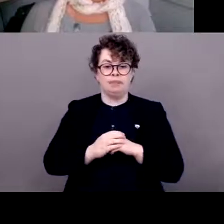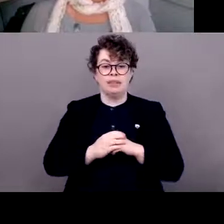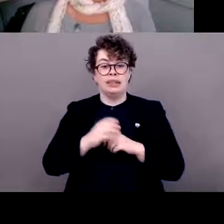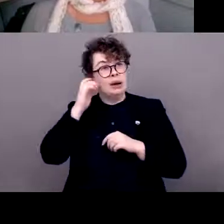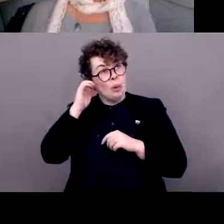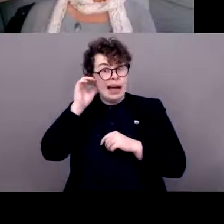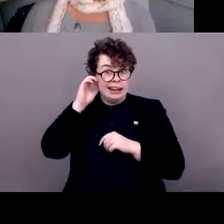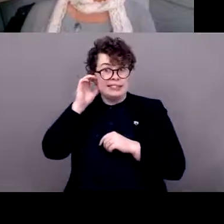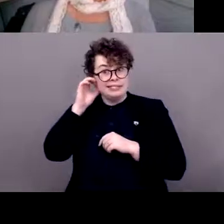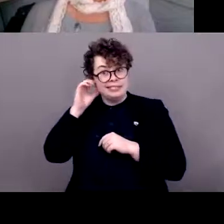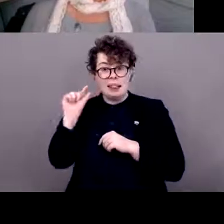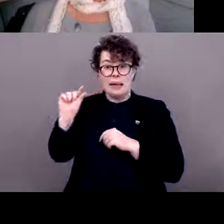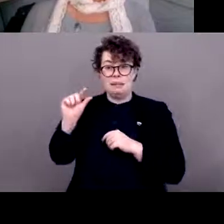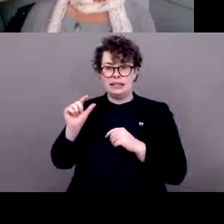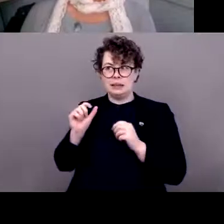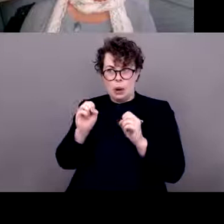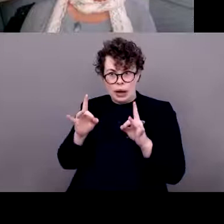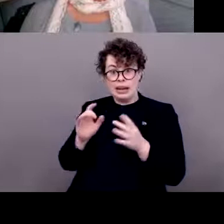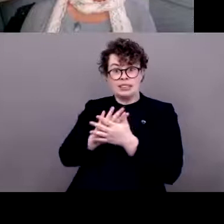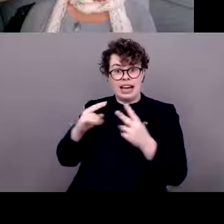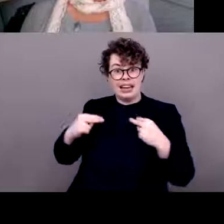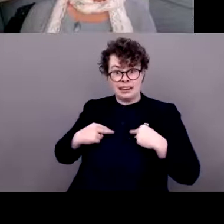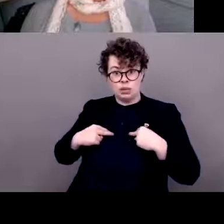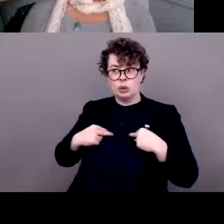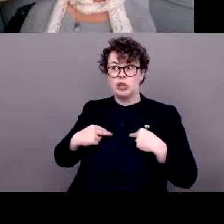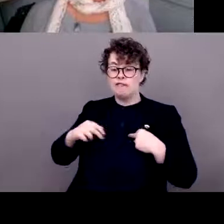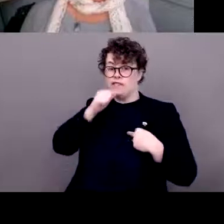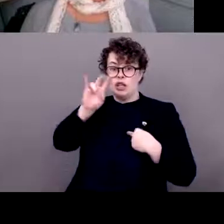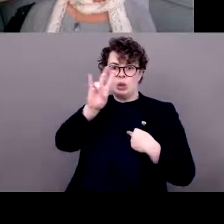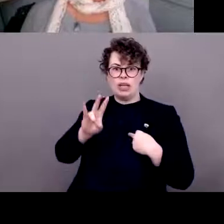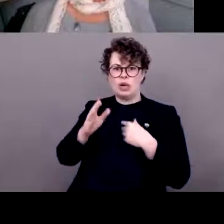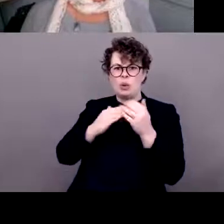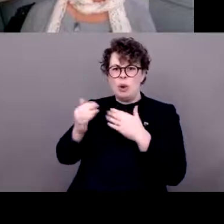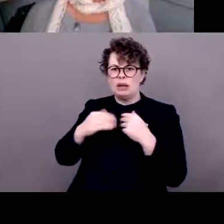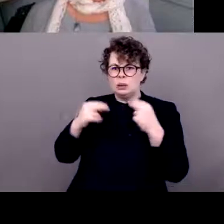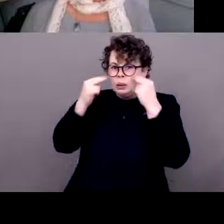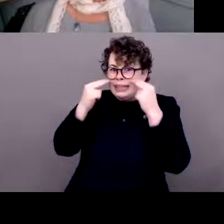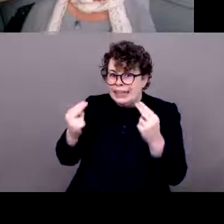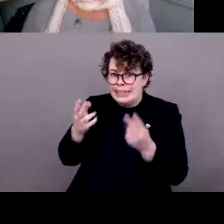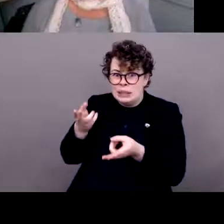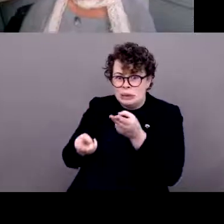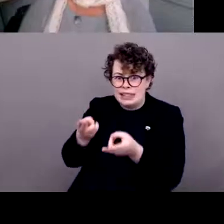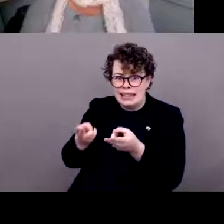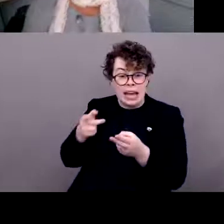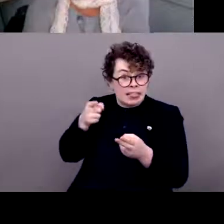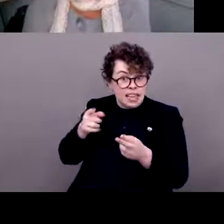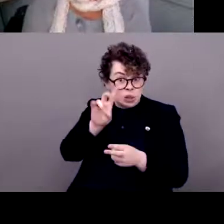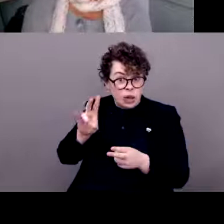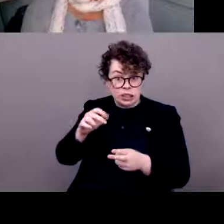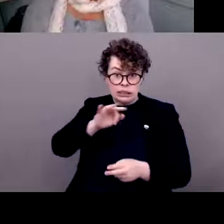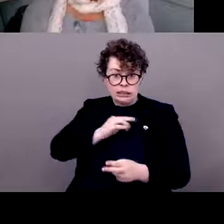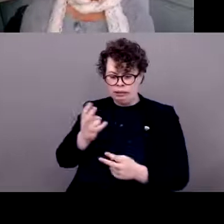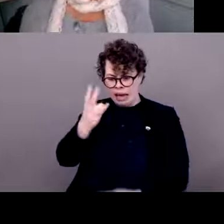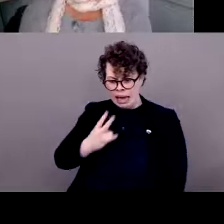What areas should be assessed? And I think the reason I bring this up is a question I've been asking myself for many, many years. But I